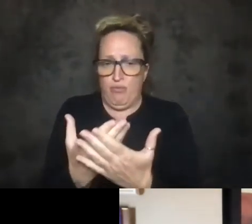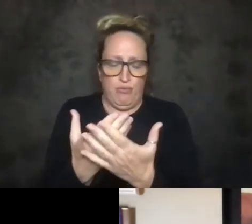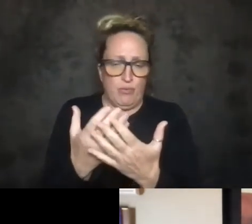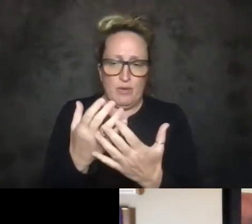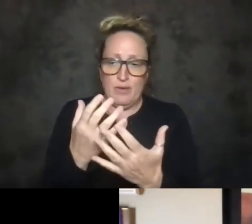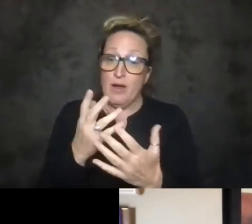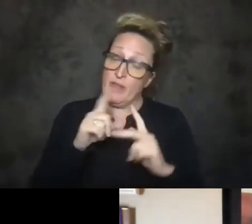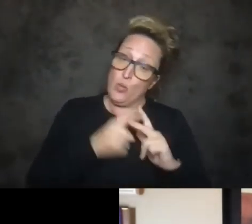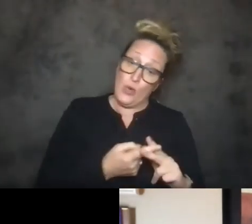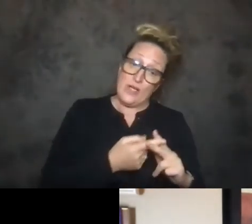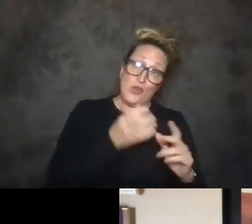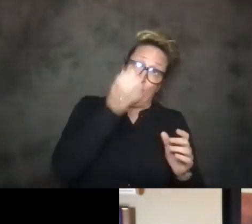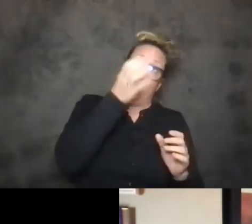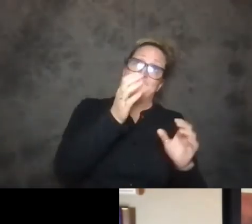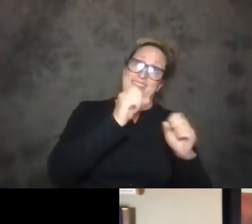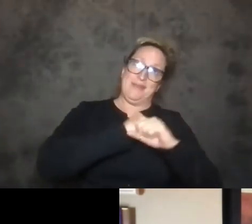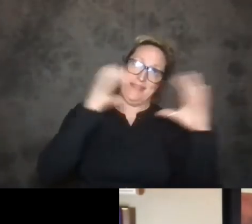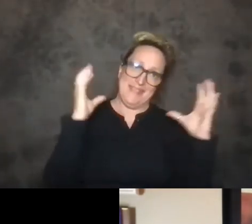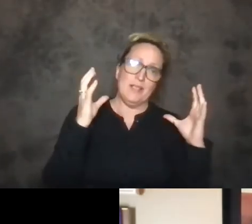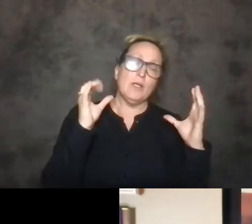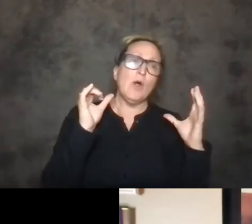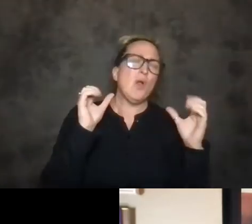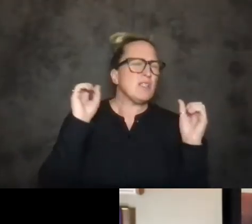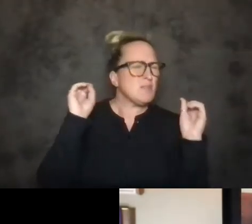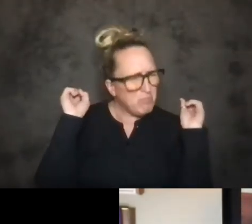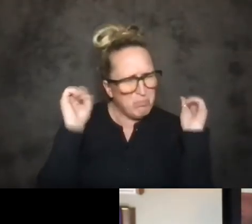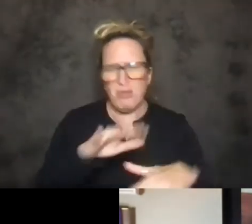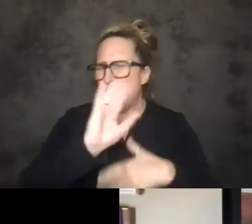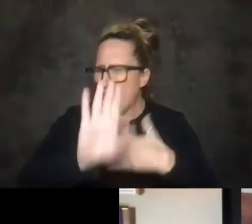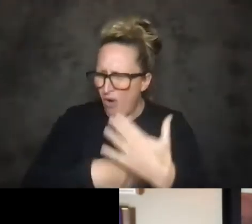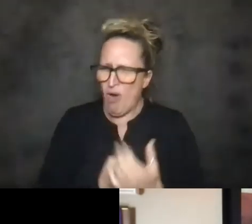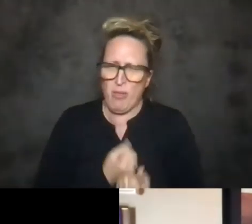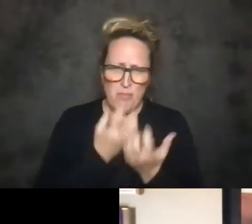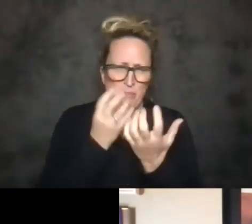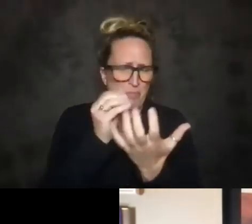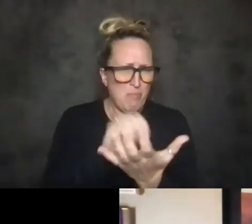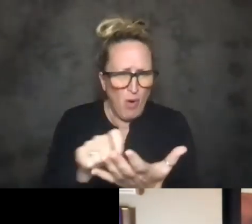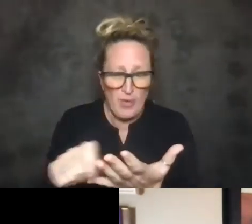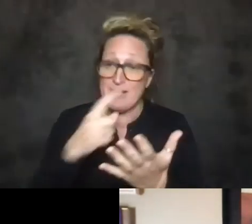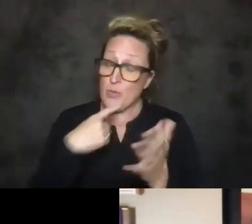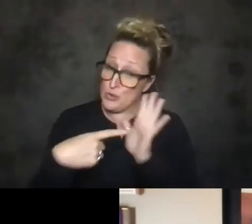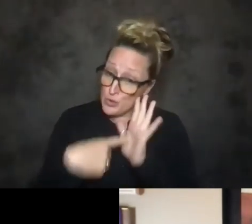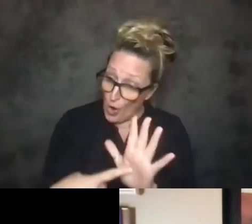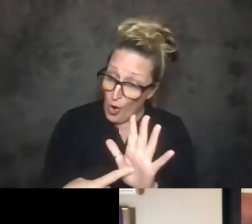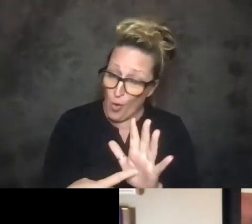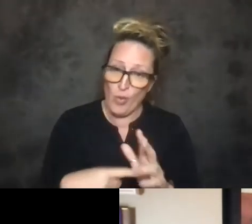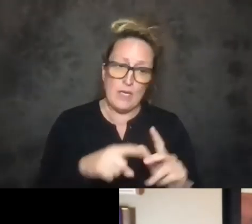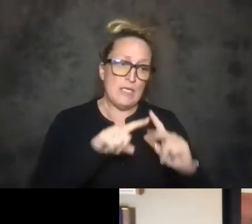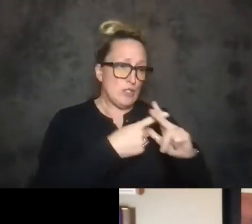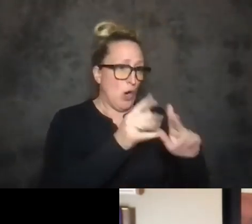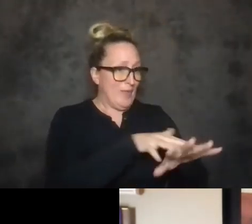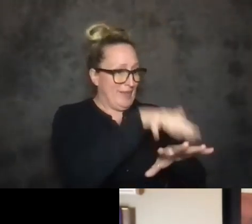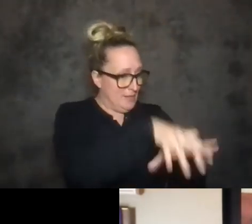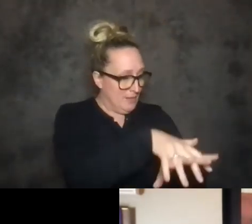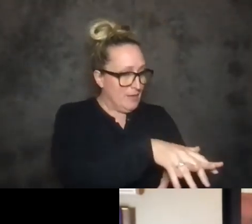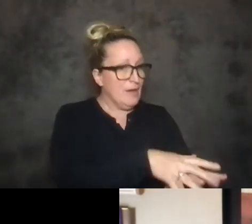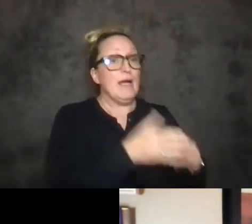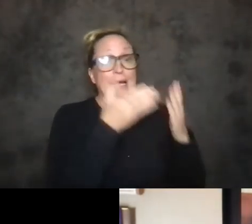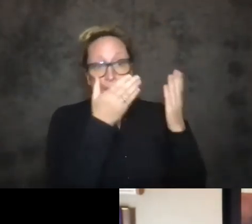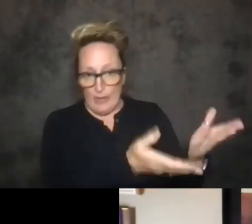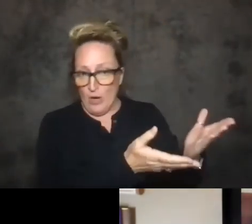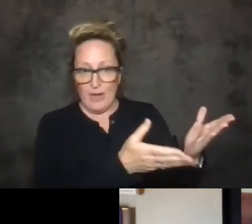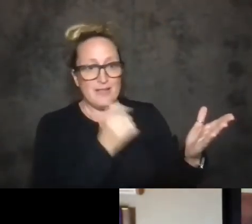the original concept is, let's put all the poets and then we will show, you know, we'll start with the indigenous poets, say, here we are,